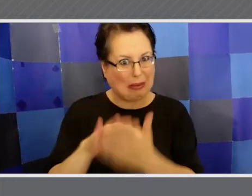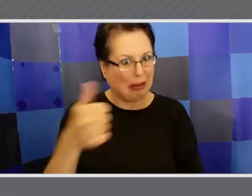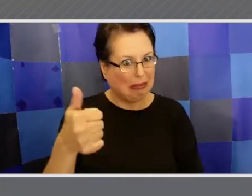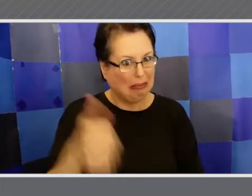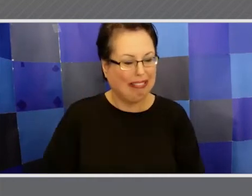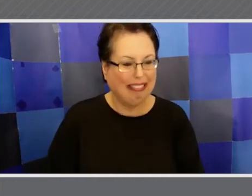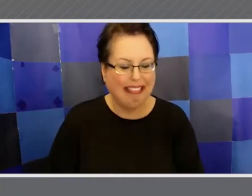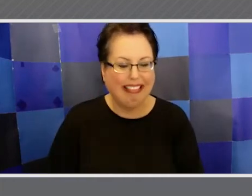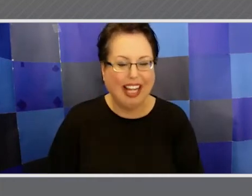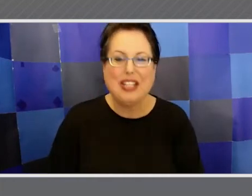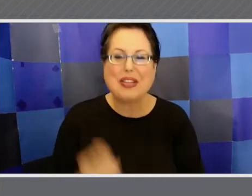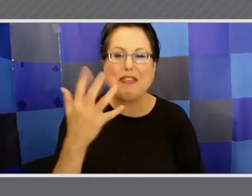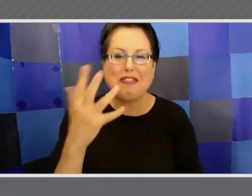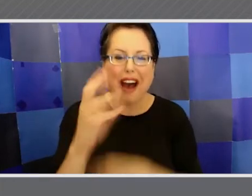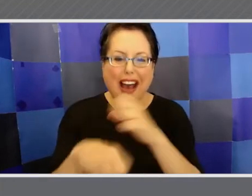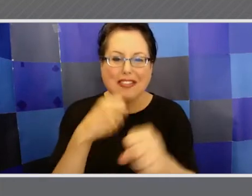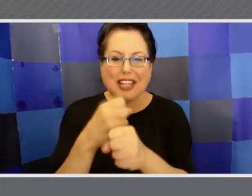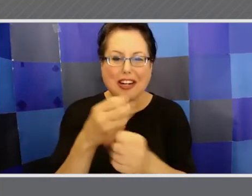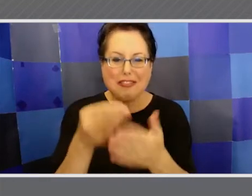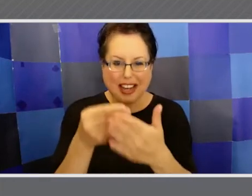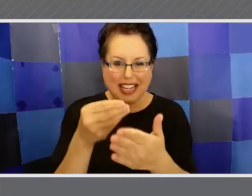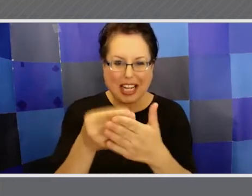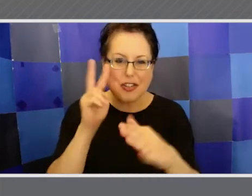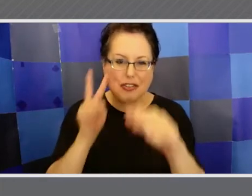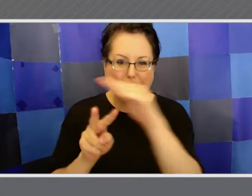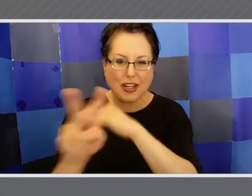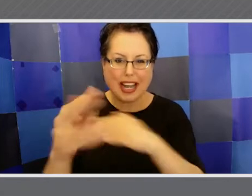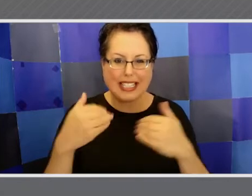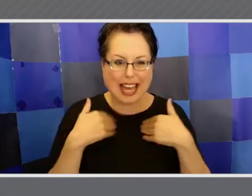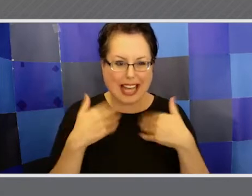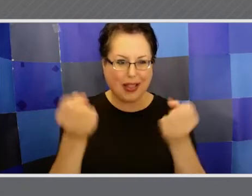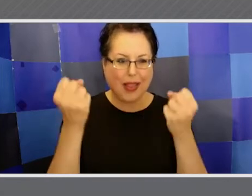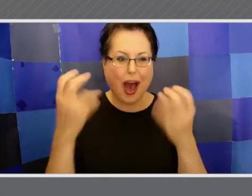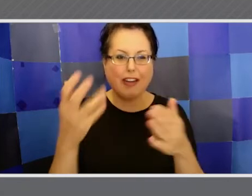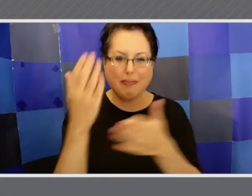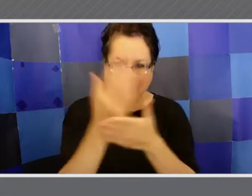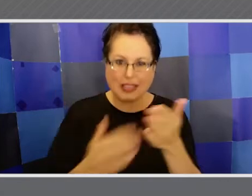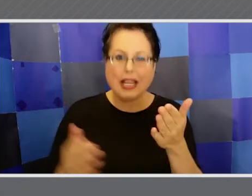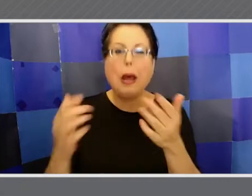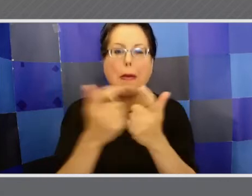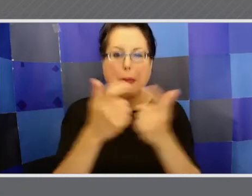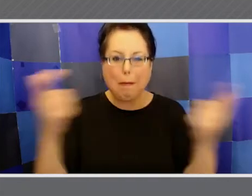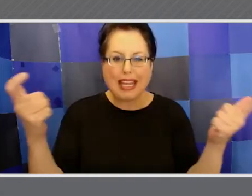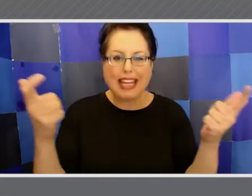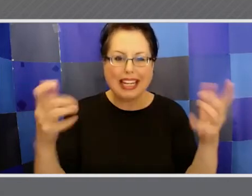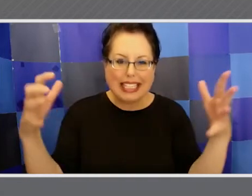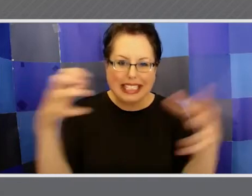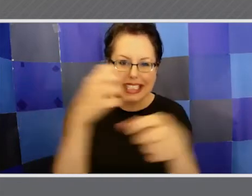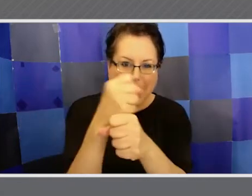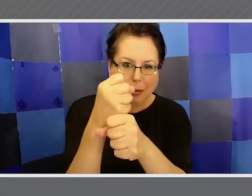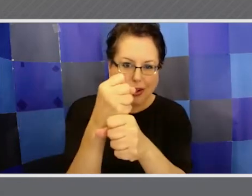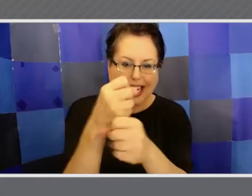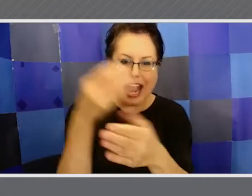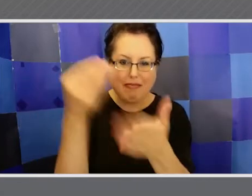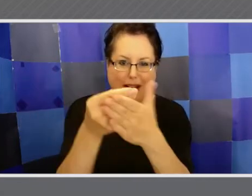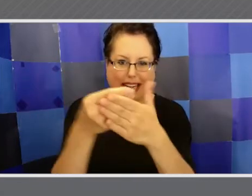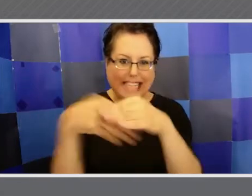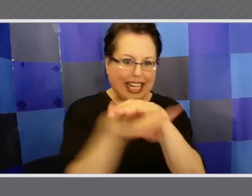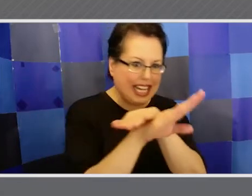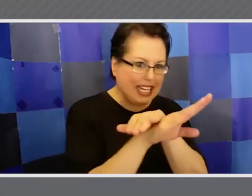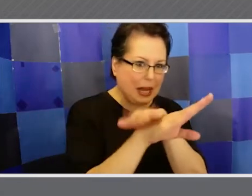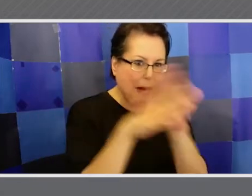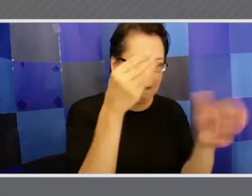So the 5-year financial forecast has 2 main components. The target budget is the big overall summary of money in, money